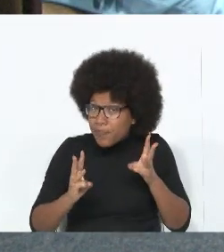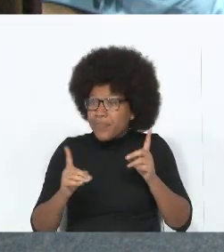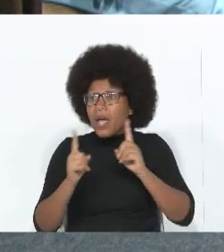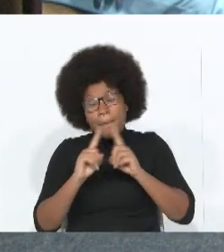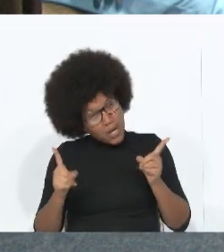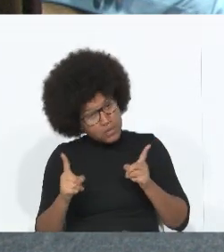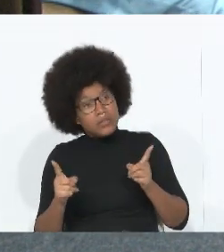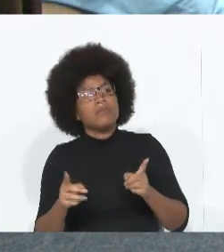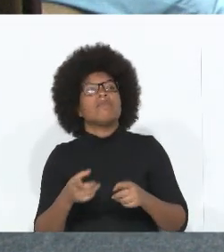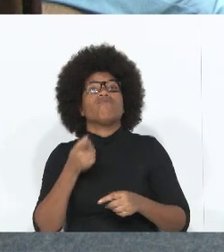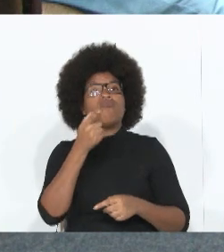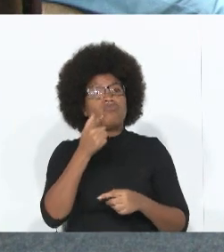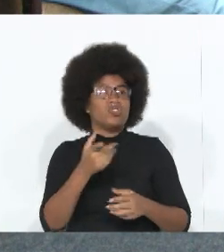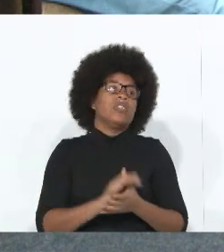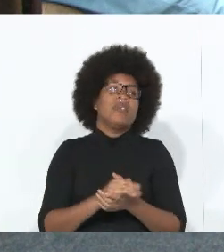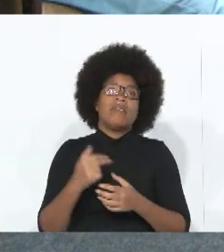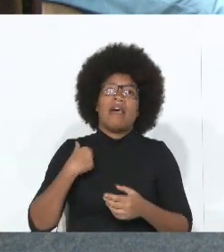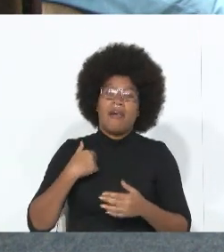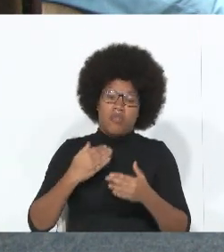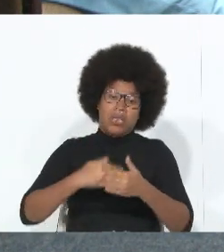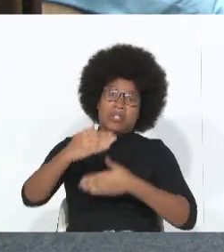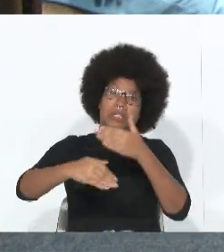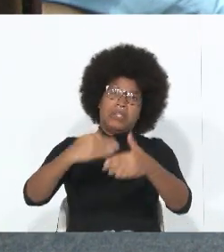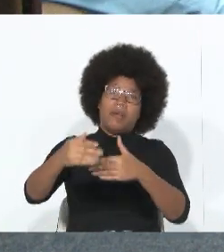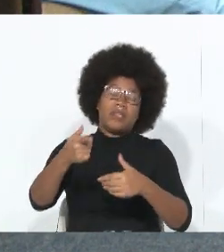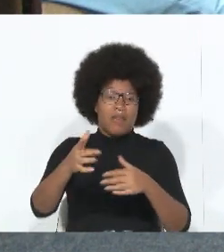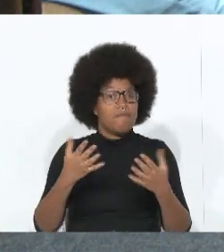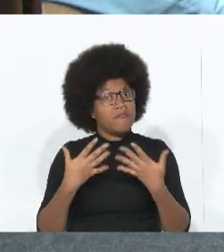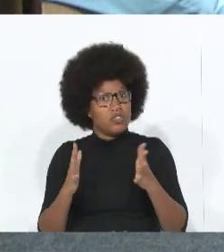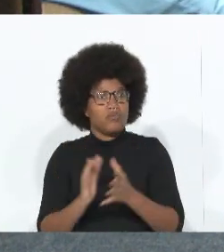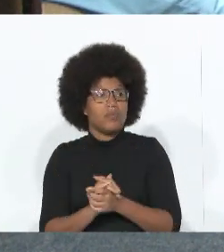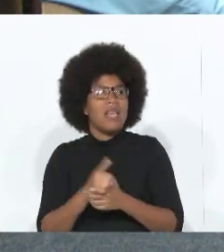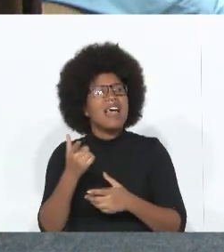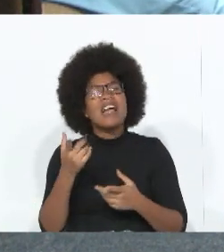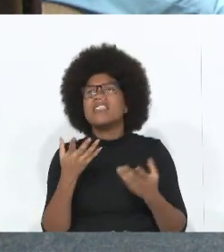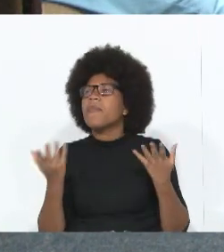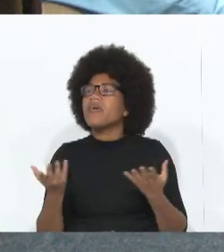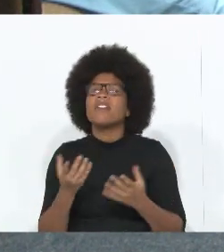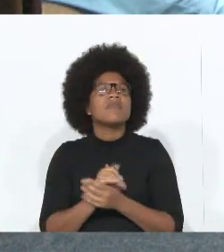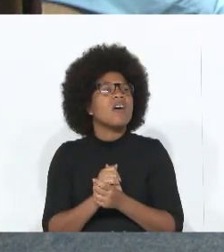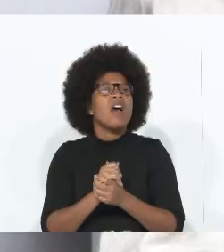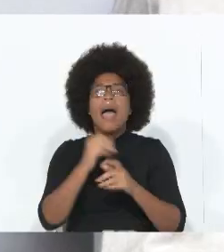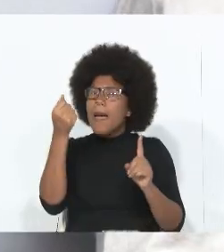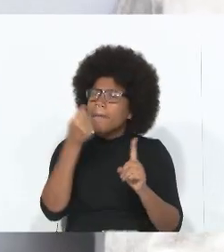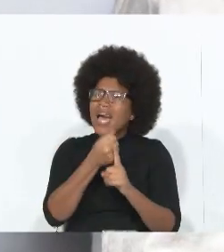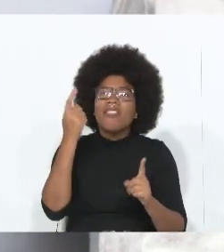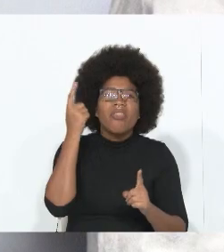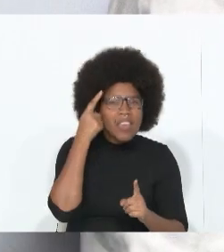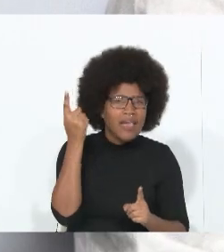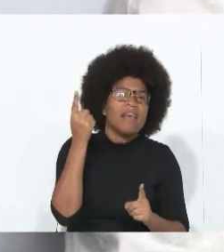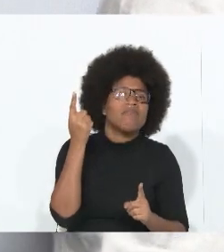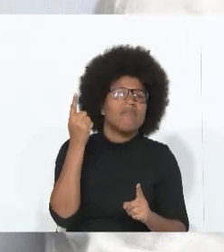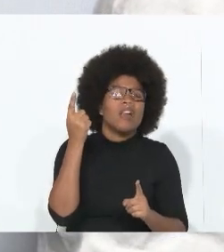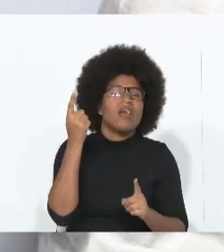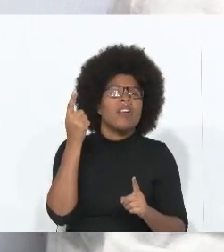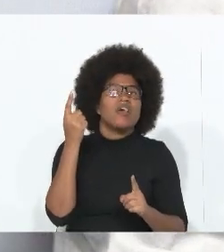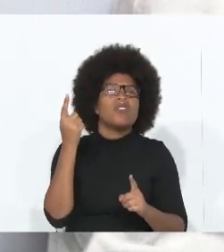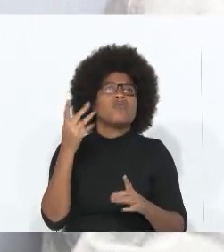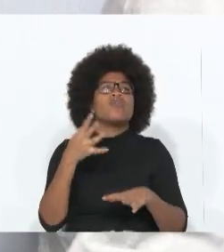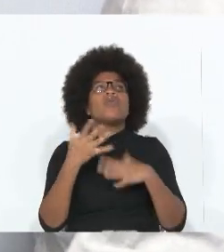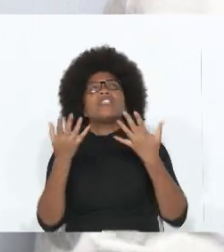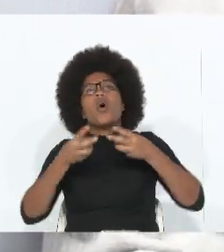the marketing process? And I believe that the stage is being set. I thank you all